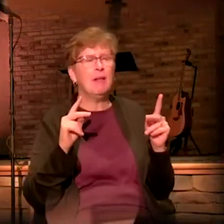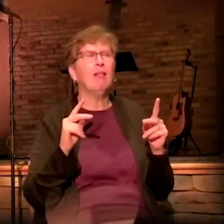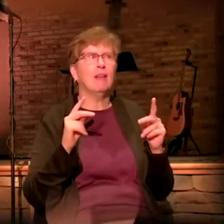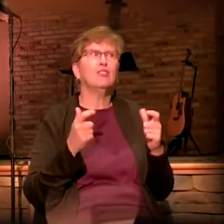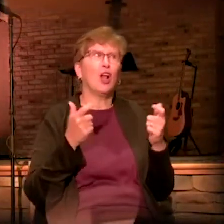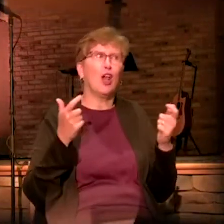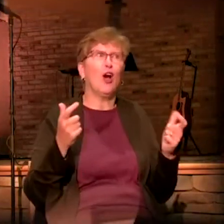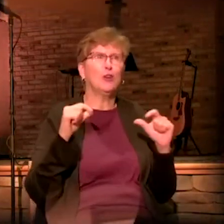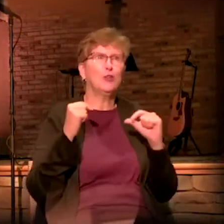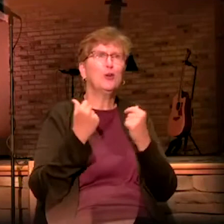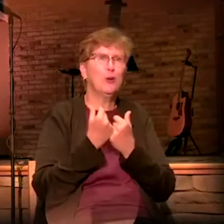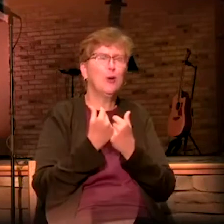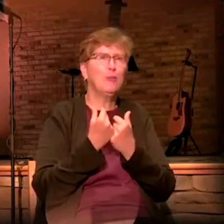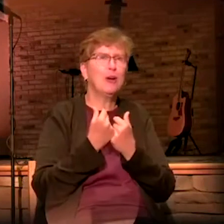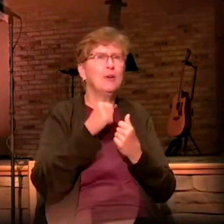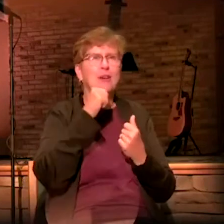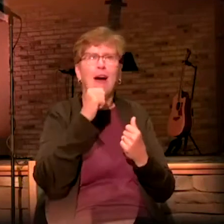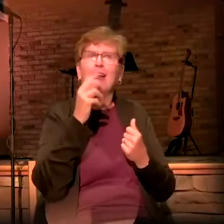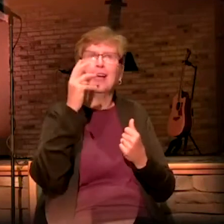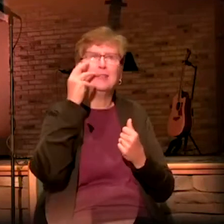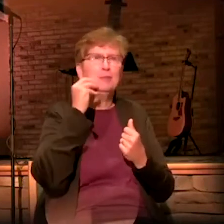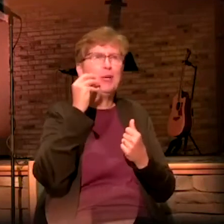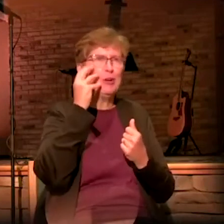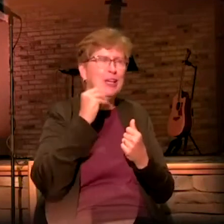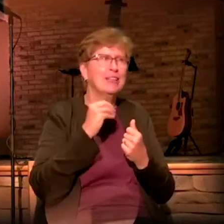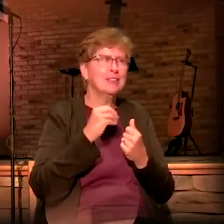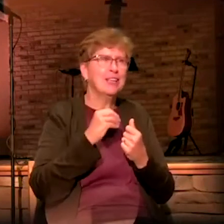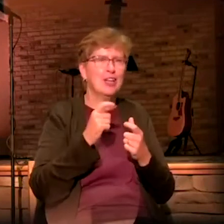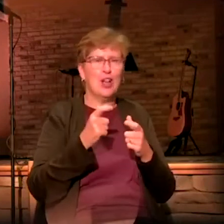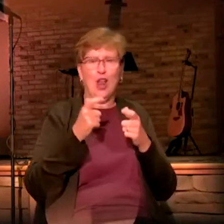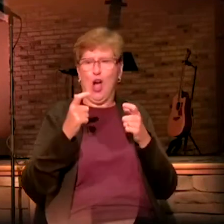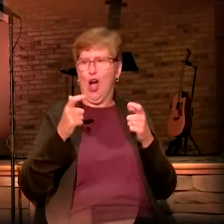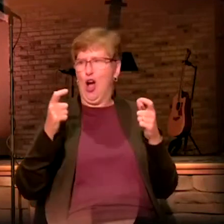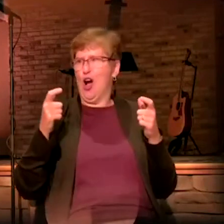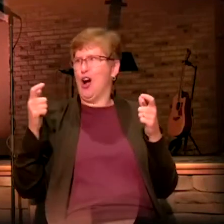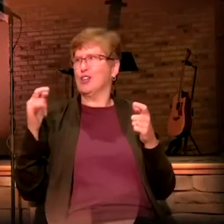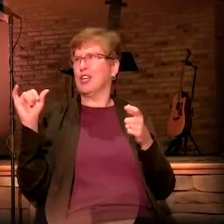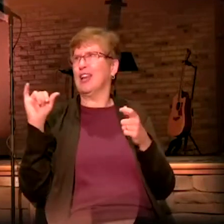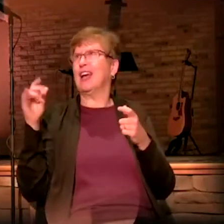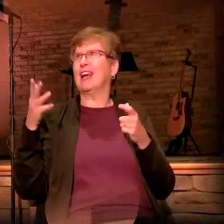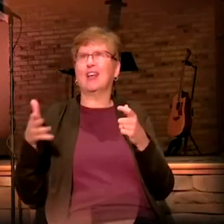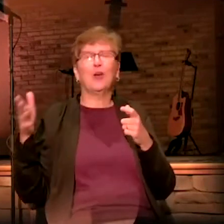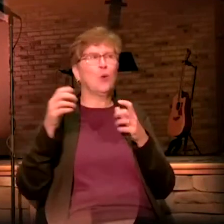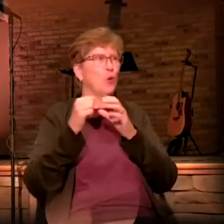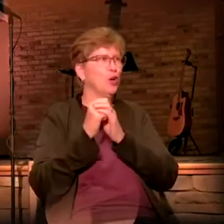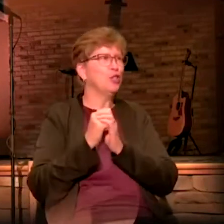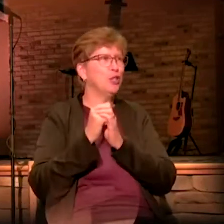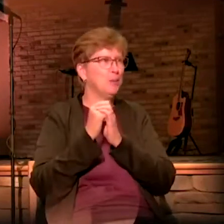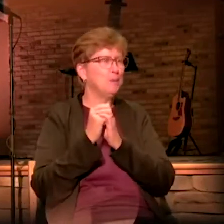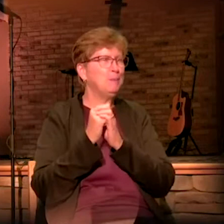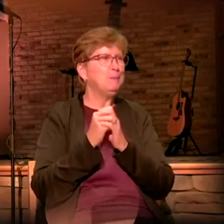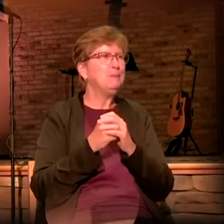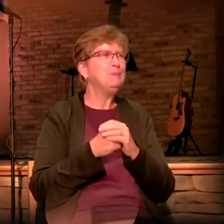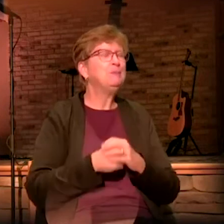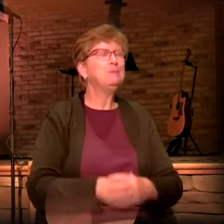own. And you're not going to experience in a larger group setting such as worship. For